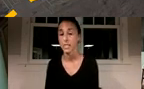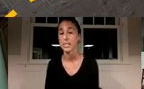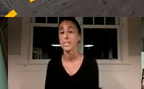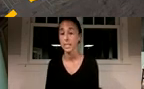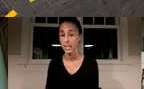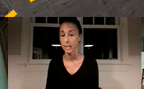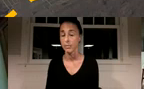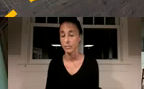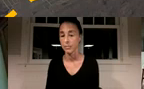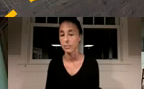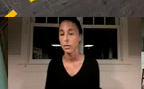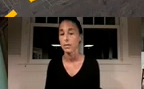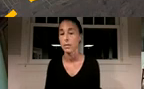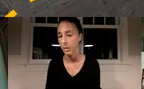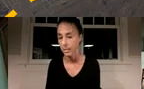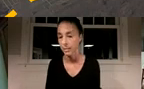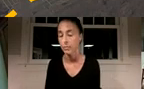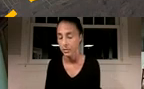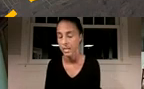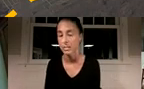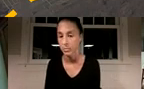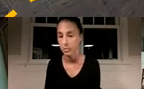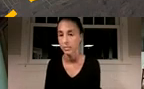which this property is still approved for